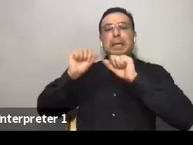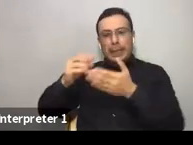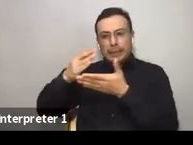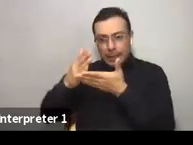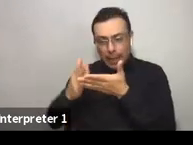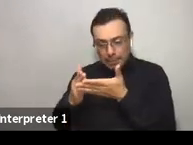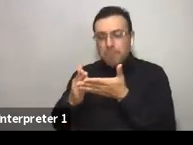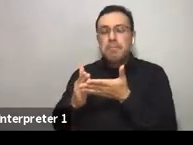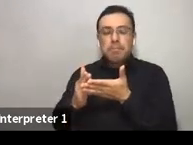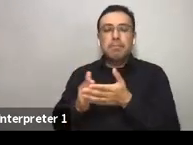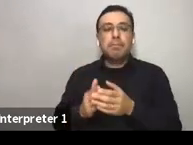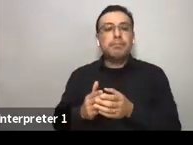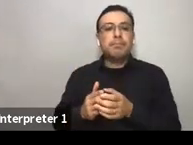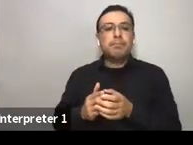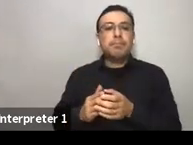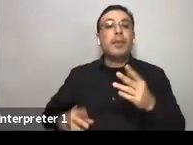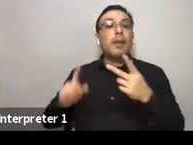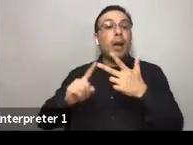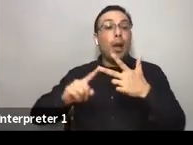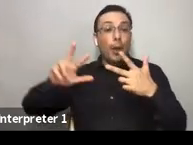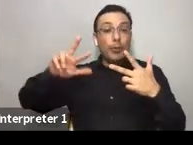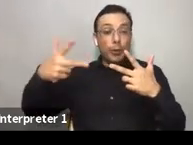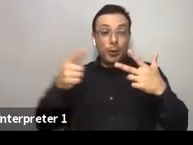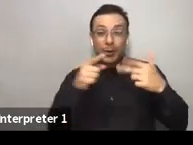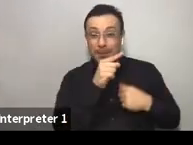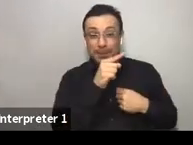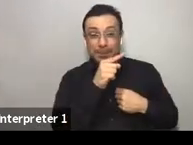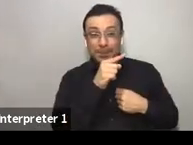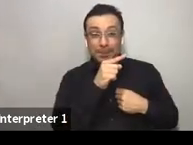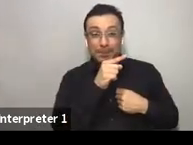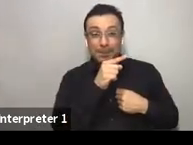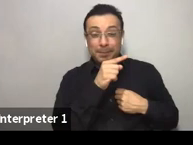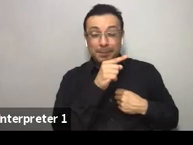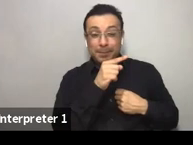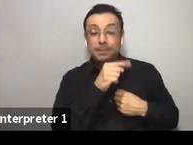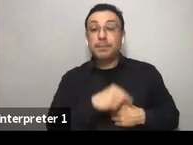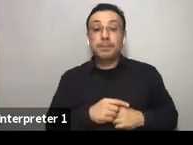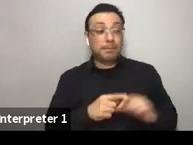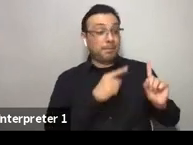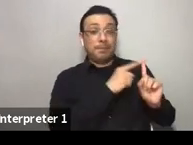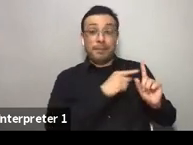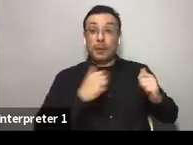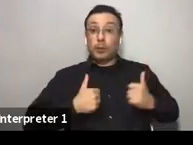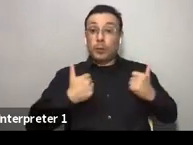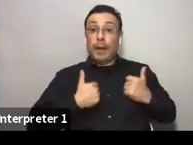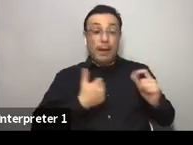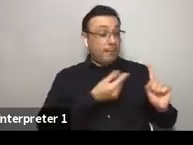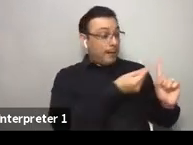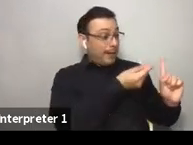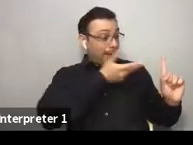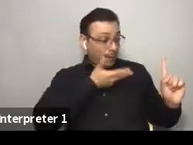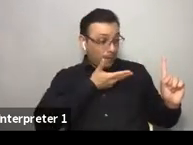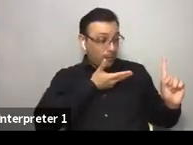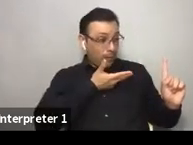The third instance that you can share is when a survivor instructs you to and gives you written, informed, time-limited consent.